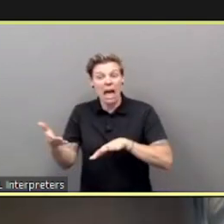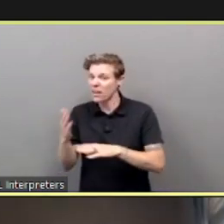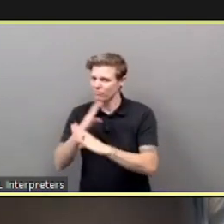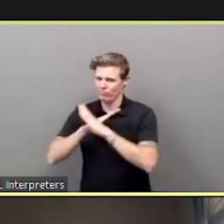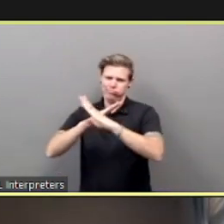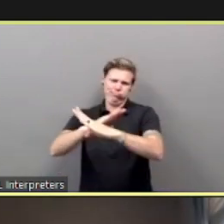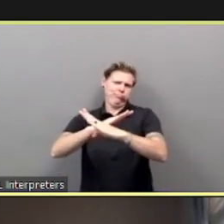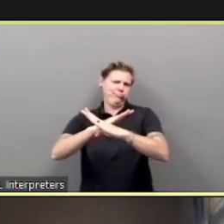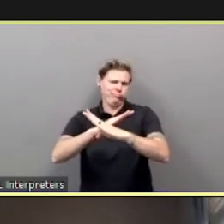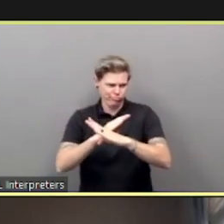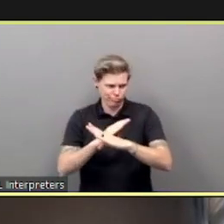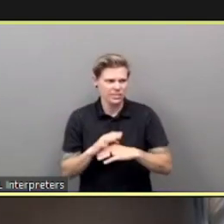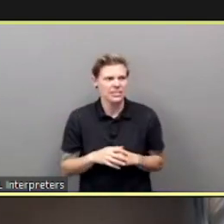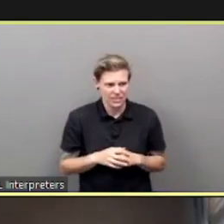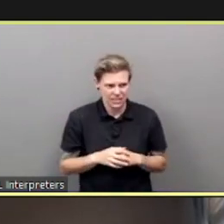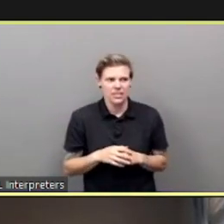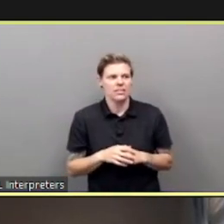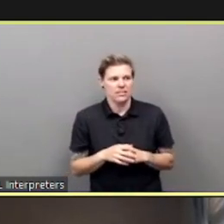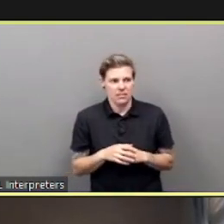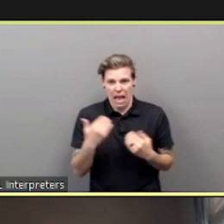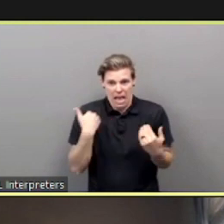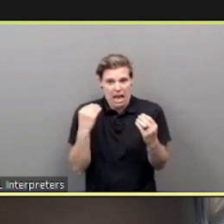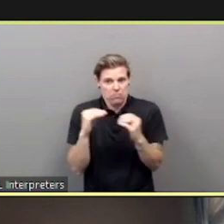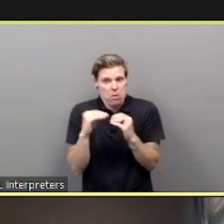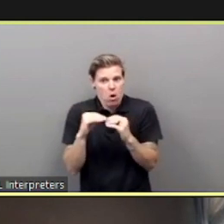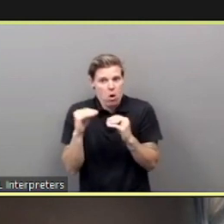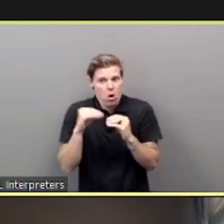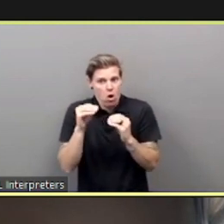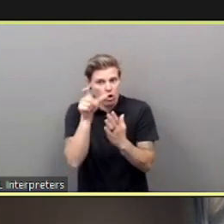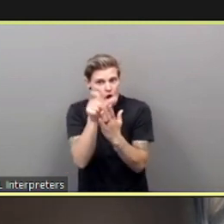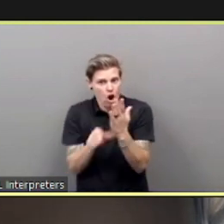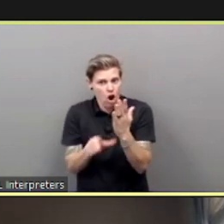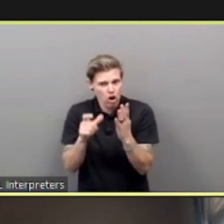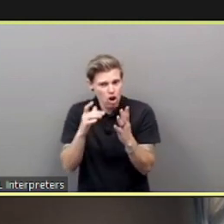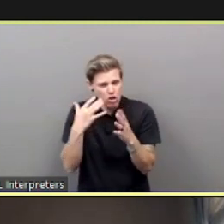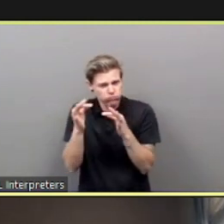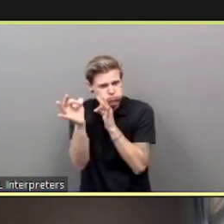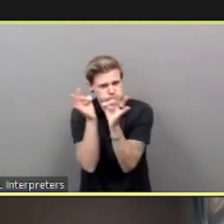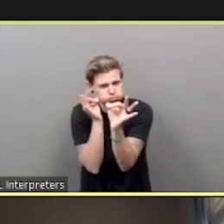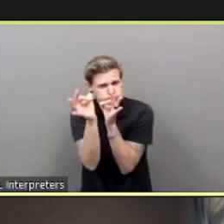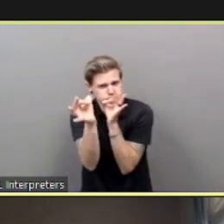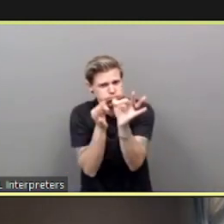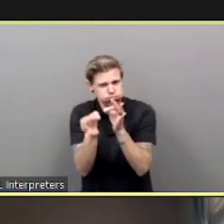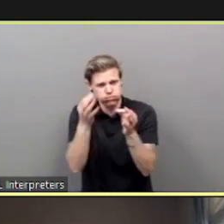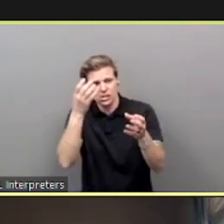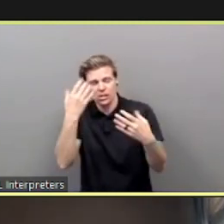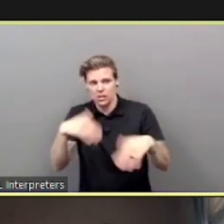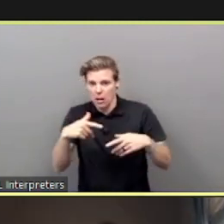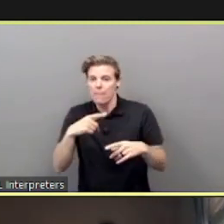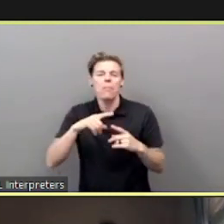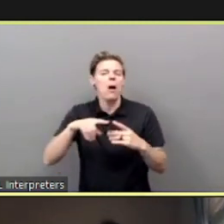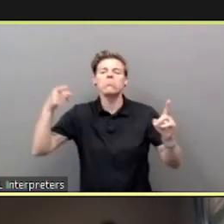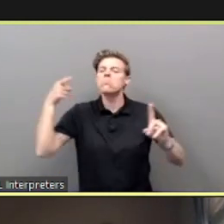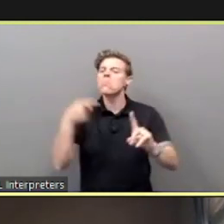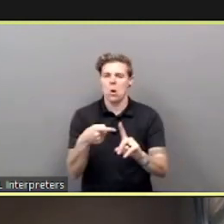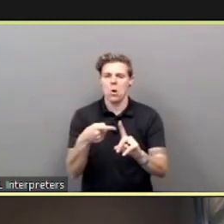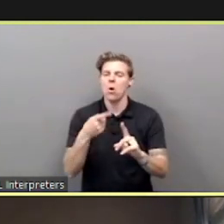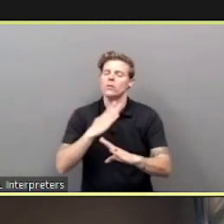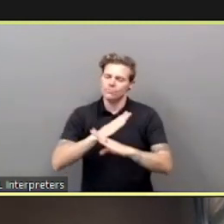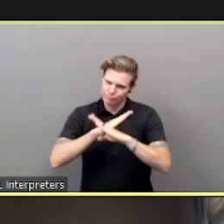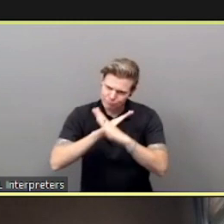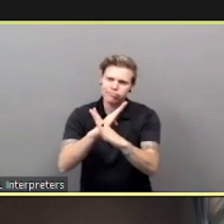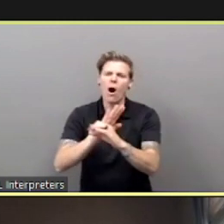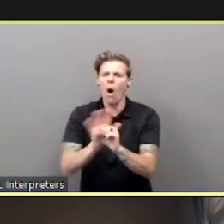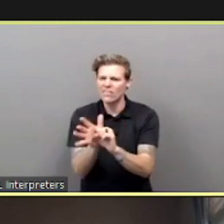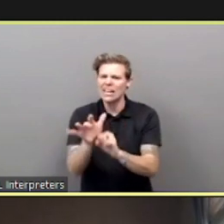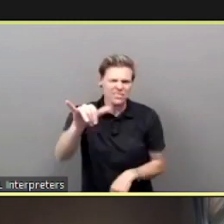more information that says, yeah, get vaccinated. This will show that the Moderna vaccine has